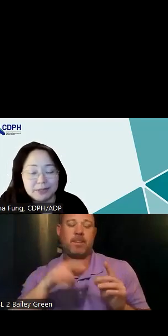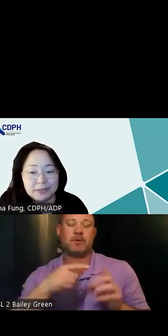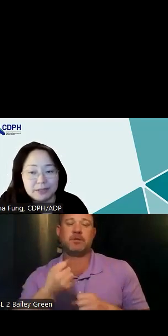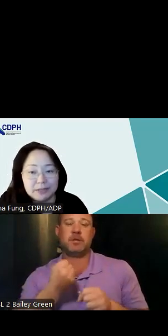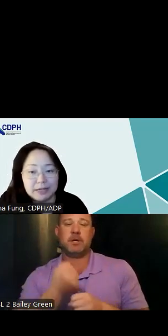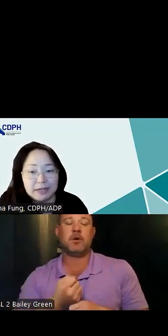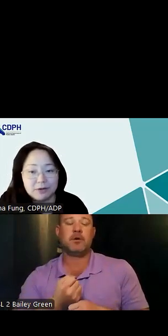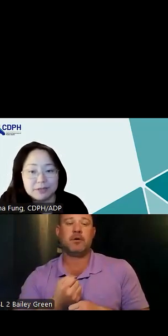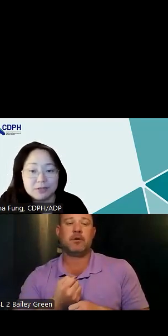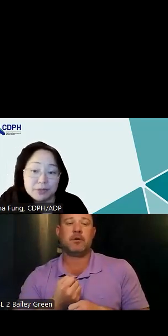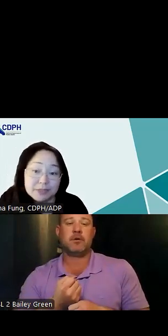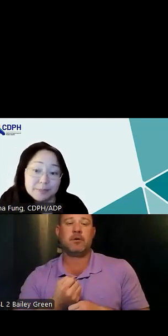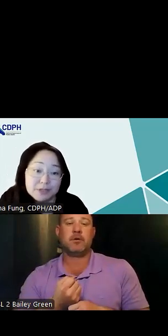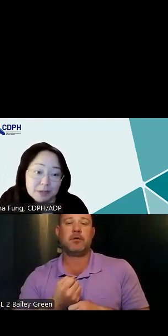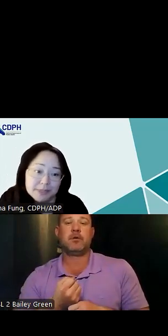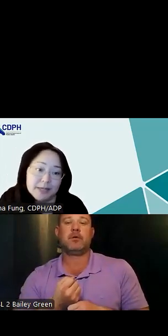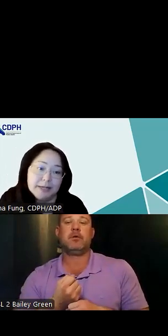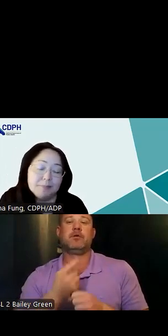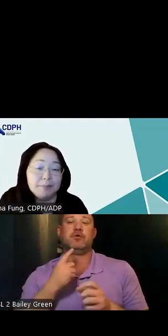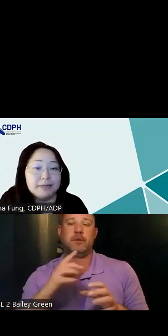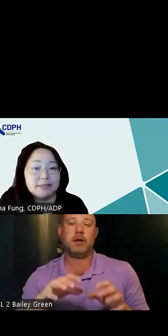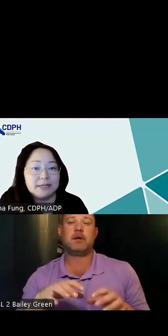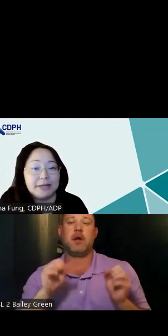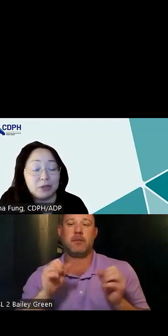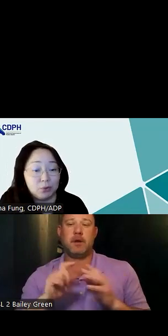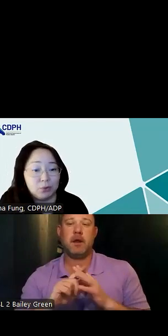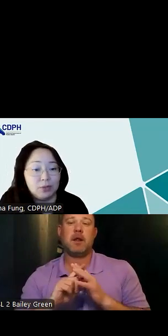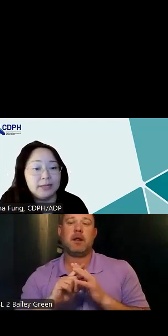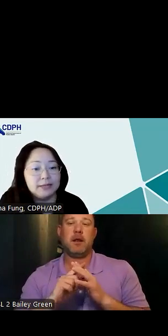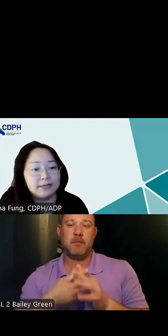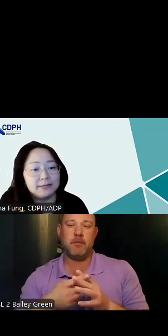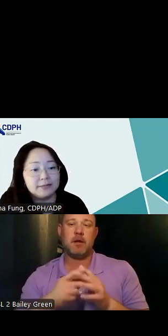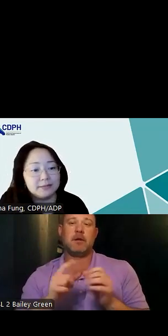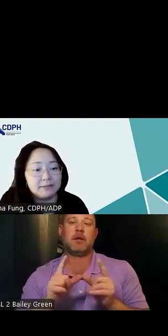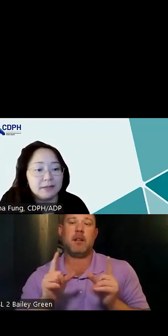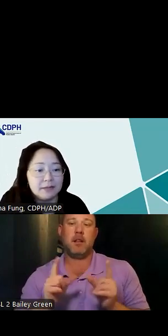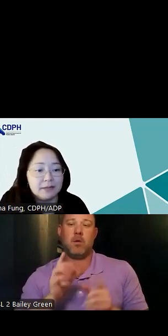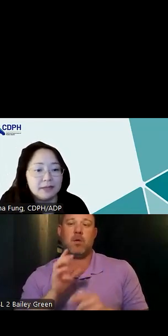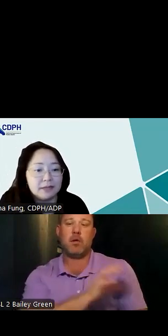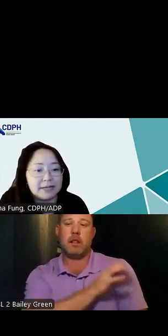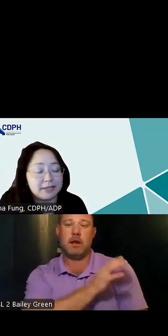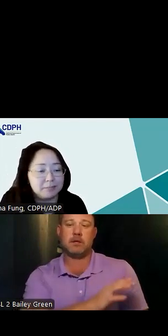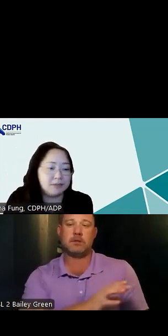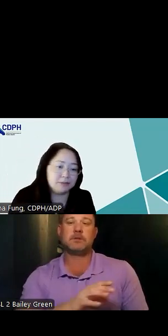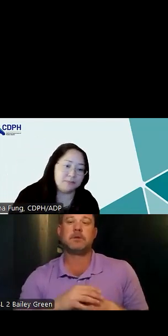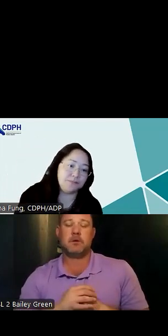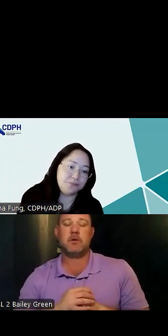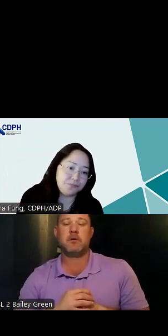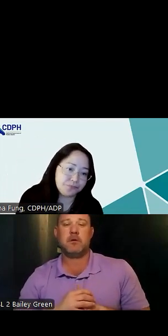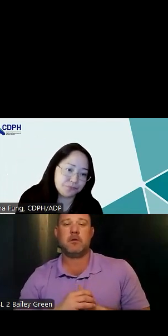and for this toolkit to be adopted and implemented at local clinics. Next slide,